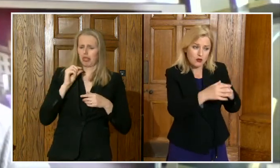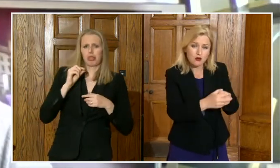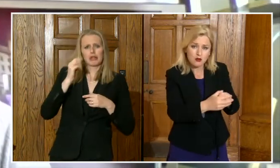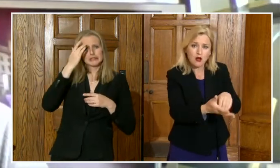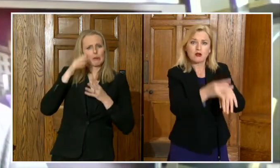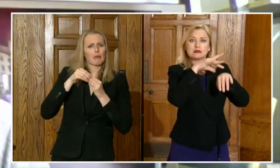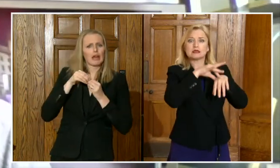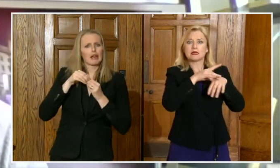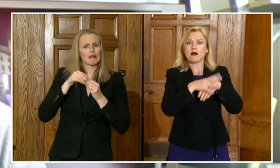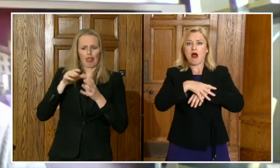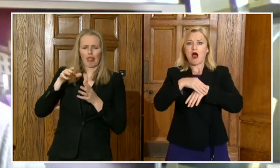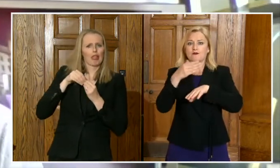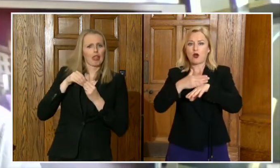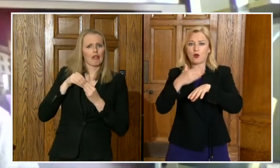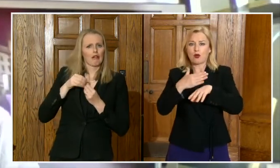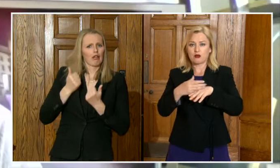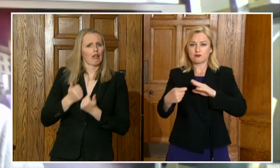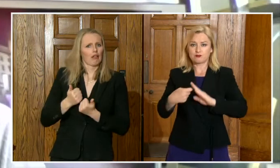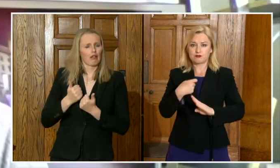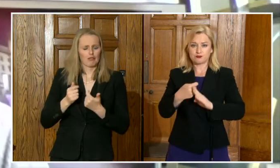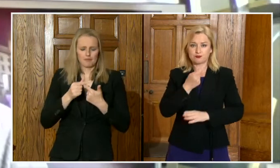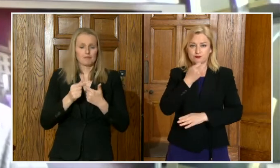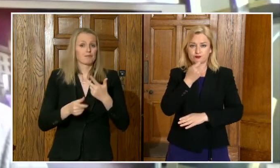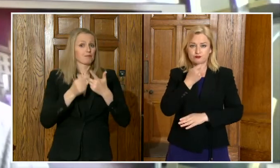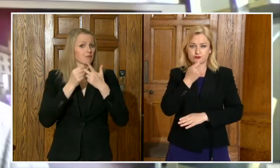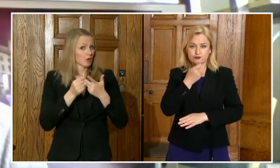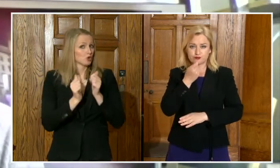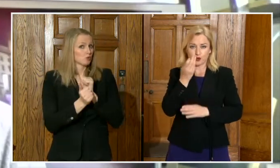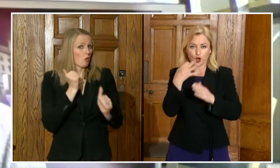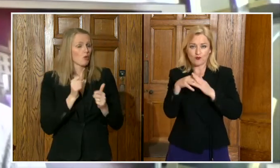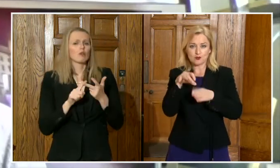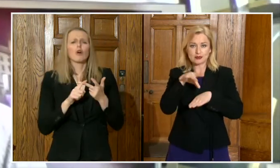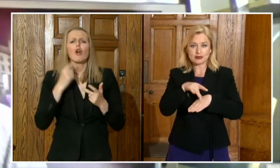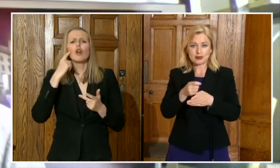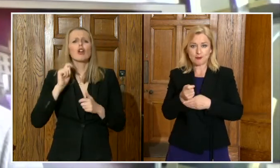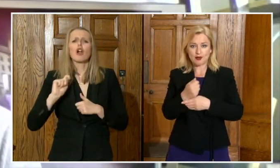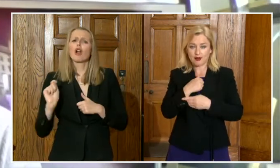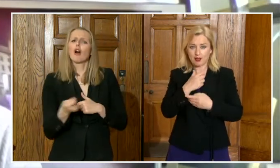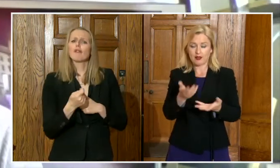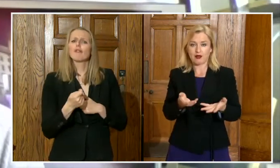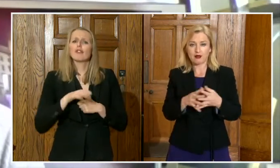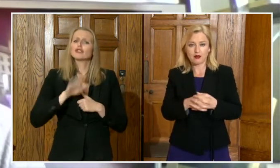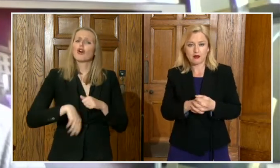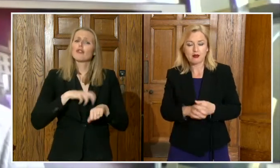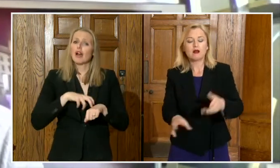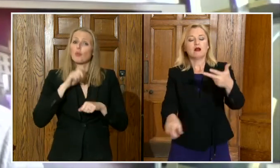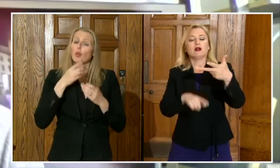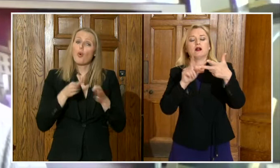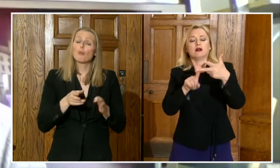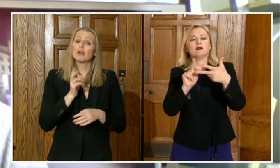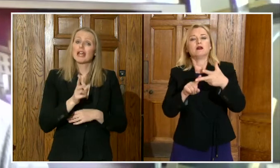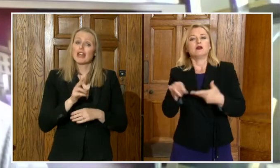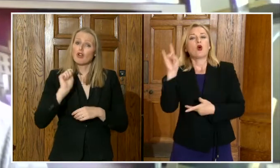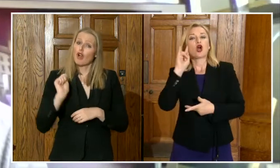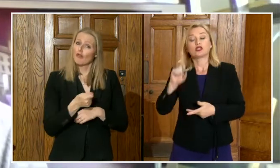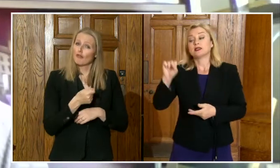pay? And finally, sport. Following the news that golf courses in the Irish Republic are going to be reopening soon,